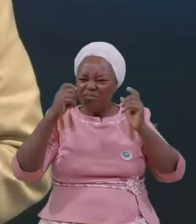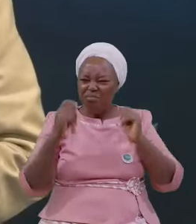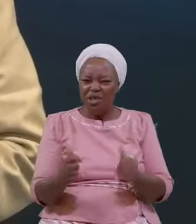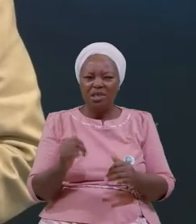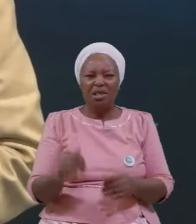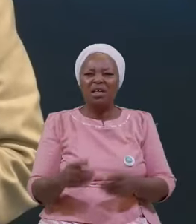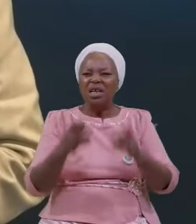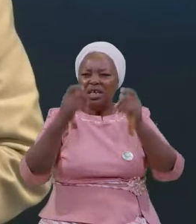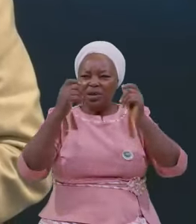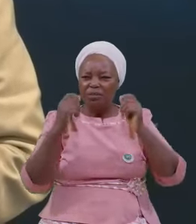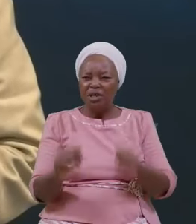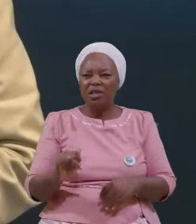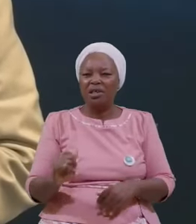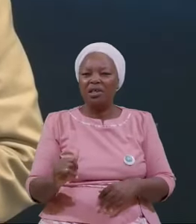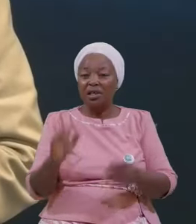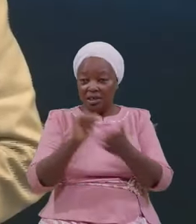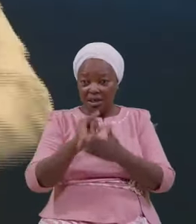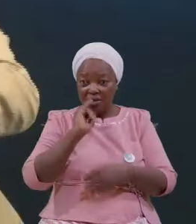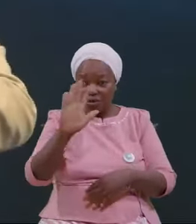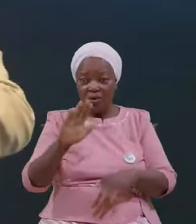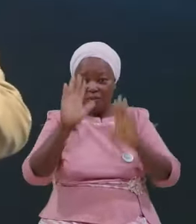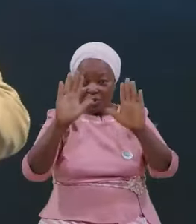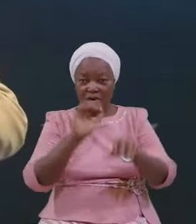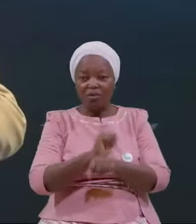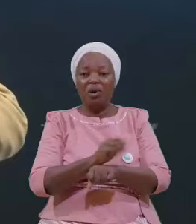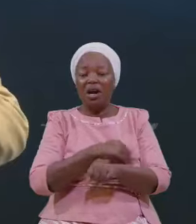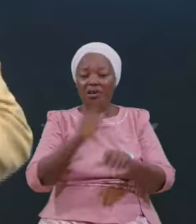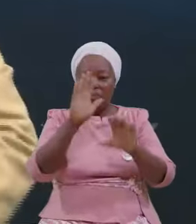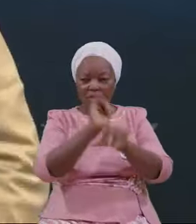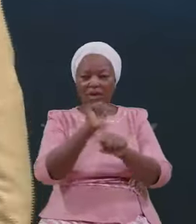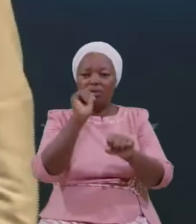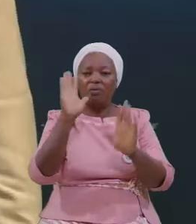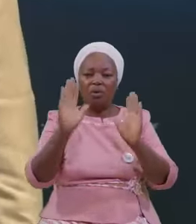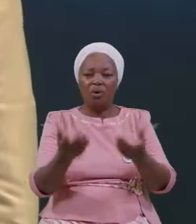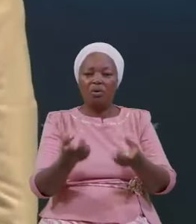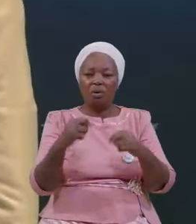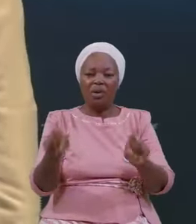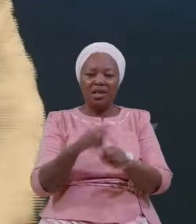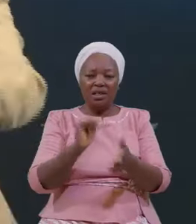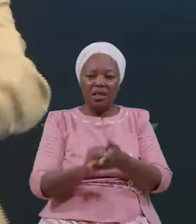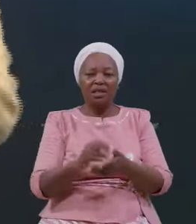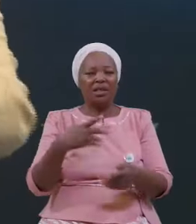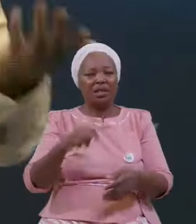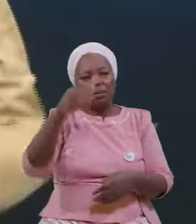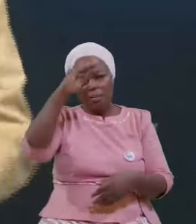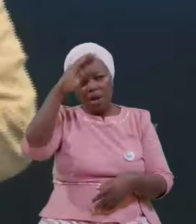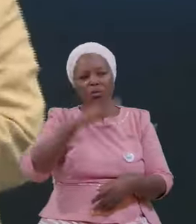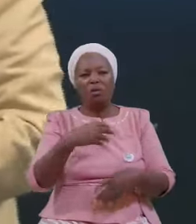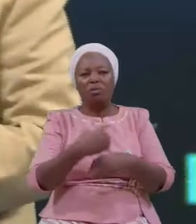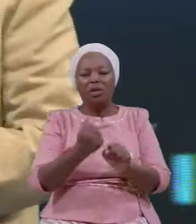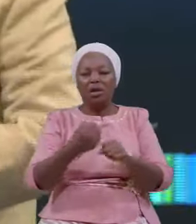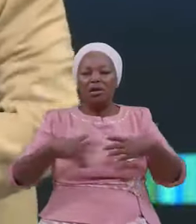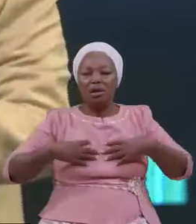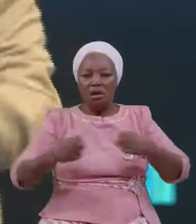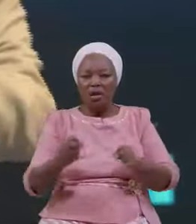immediately, that's your miracle. How your miracle will come tonight. The man was made whole and took up